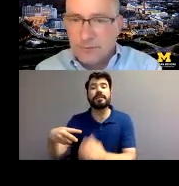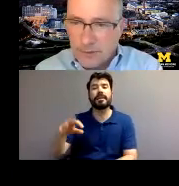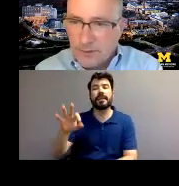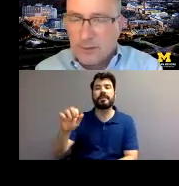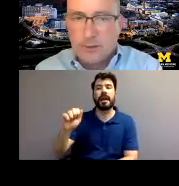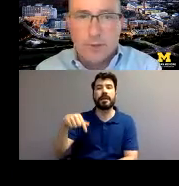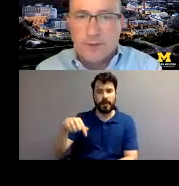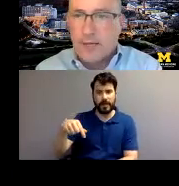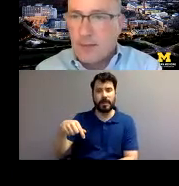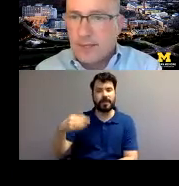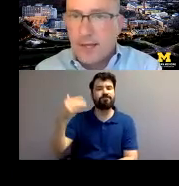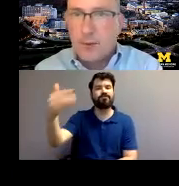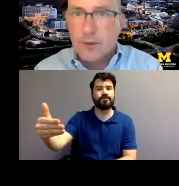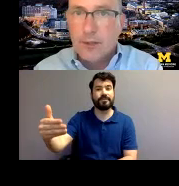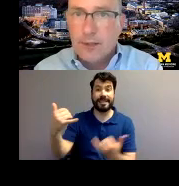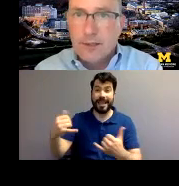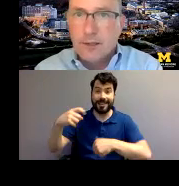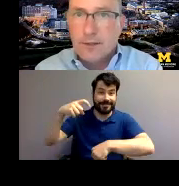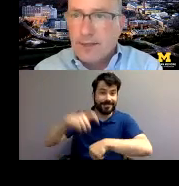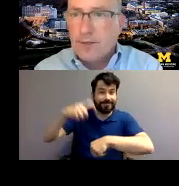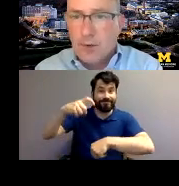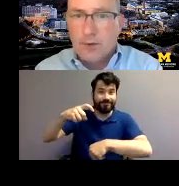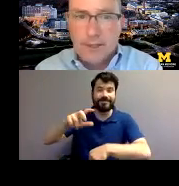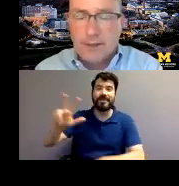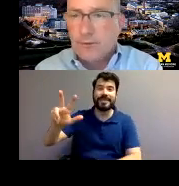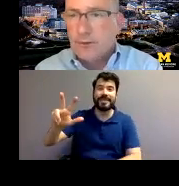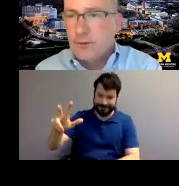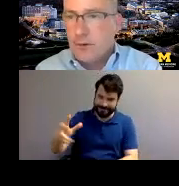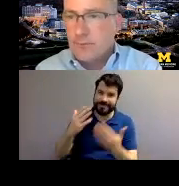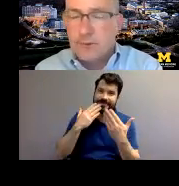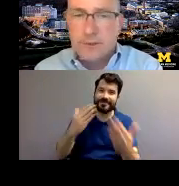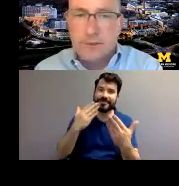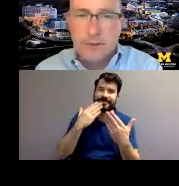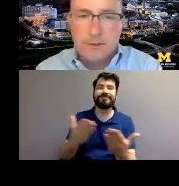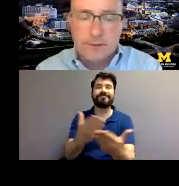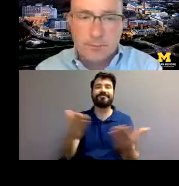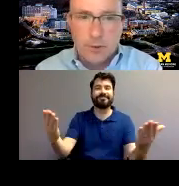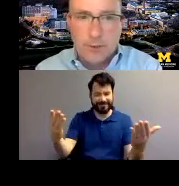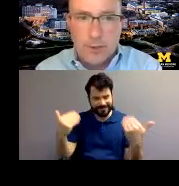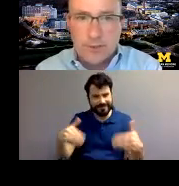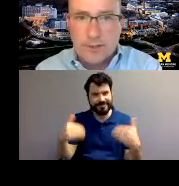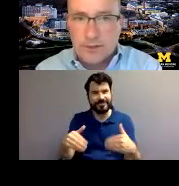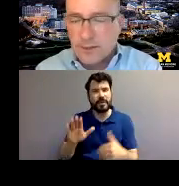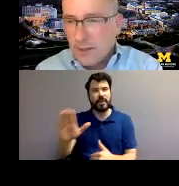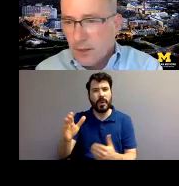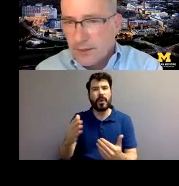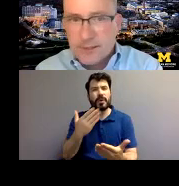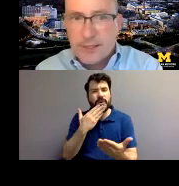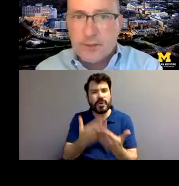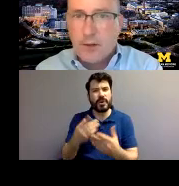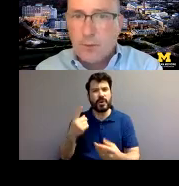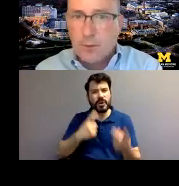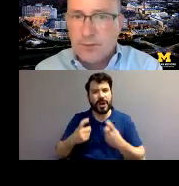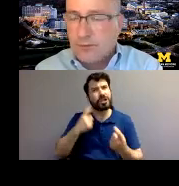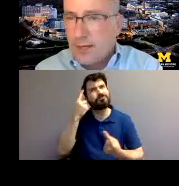Flexible First. We're at the top of the hour. Thank you all again for your thoughtful and probing questions. Our next